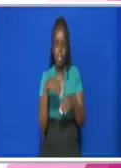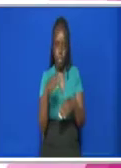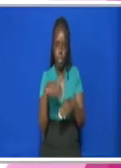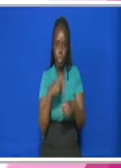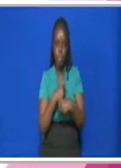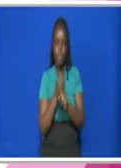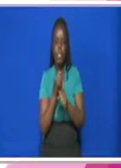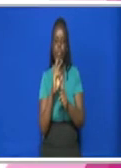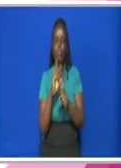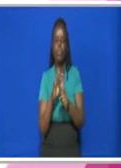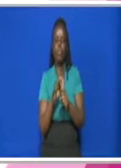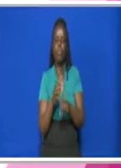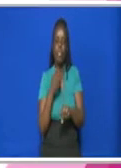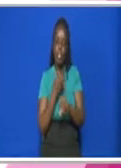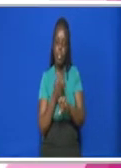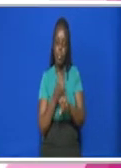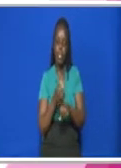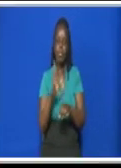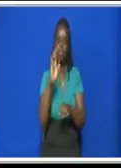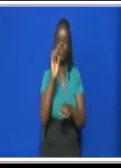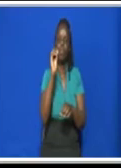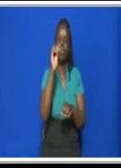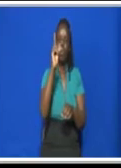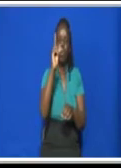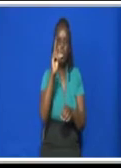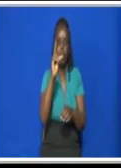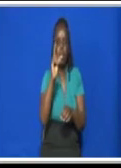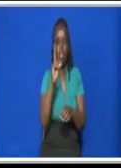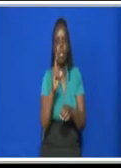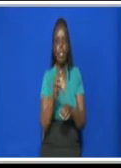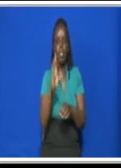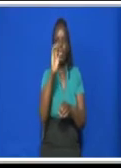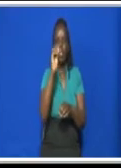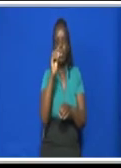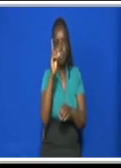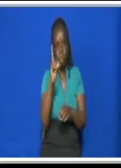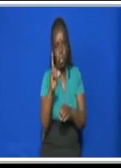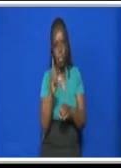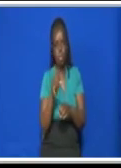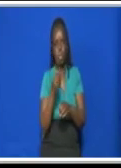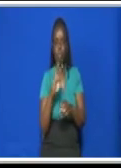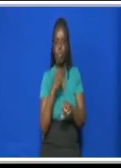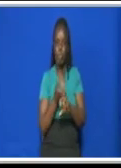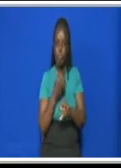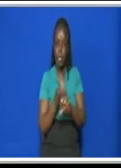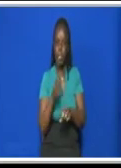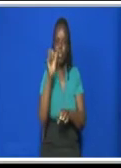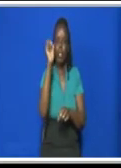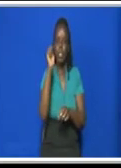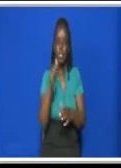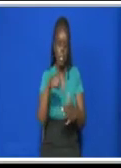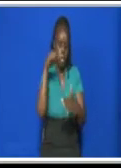made of the metal rod. We can say the metal rod of metal A